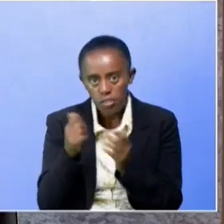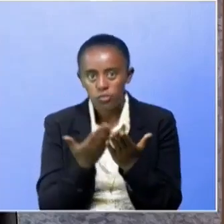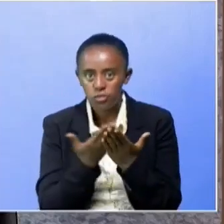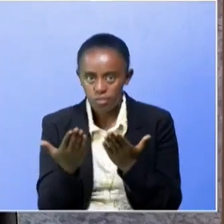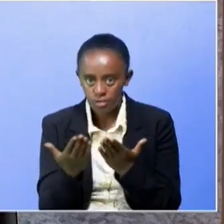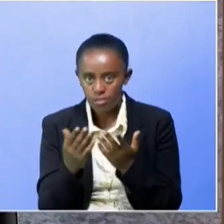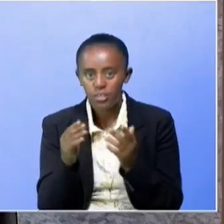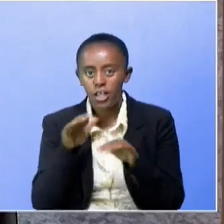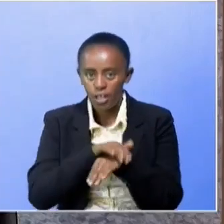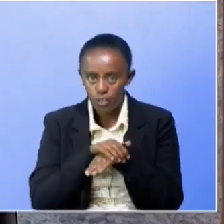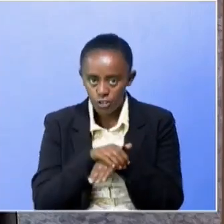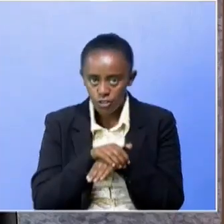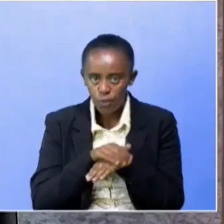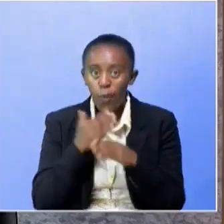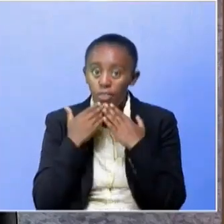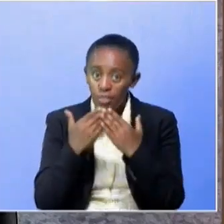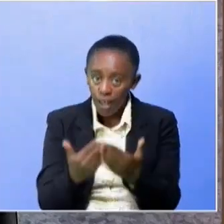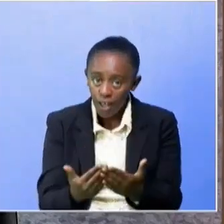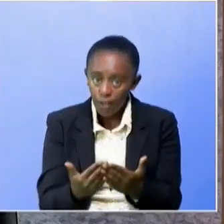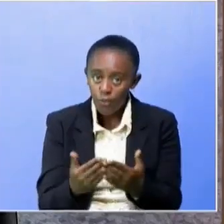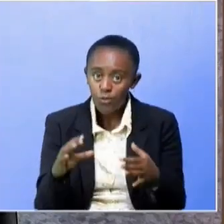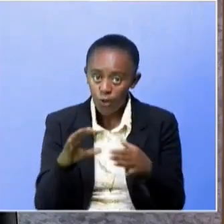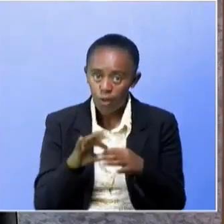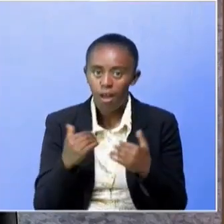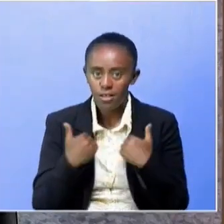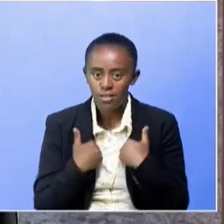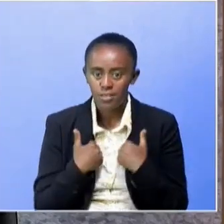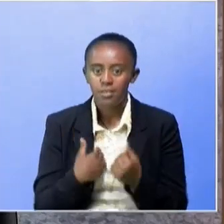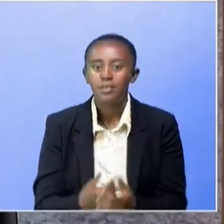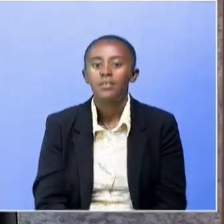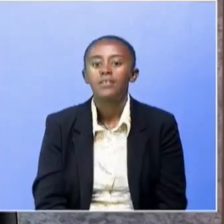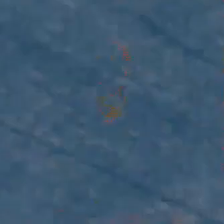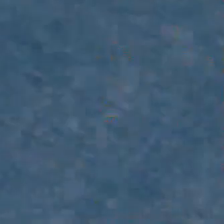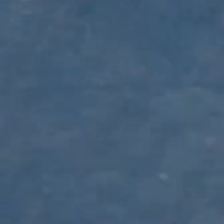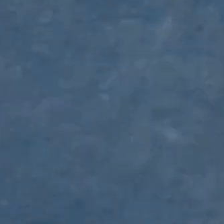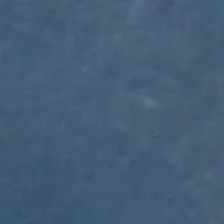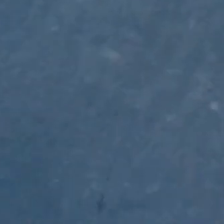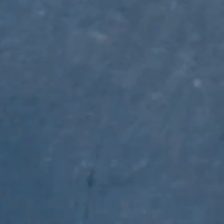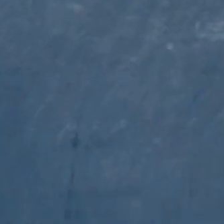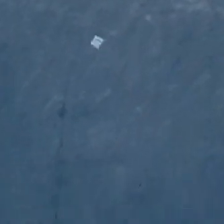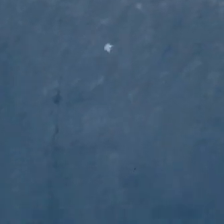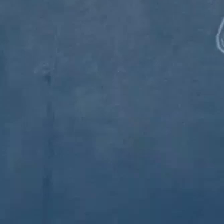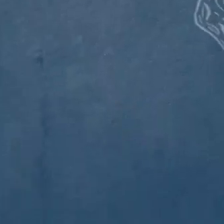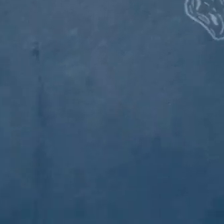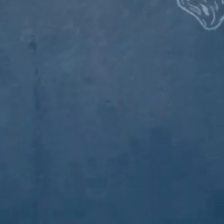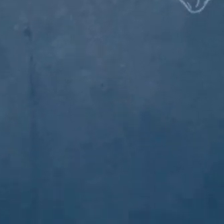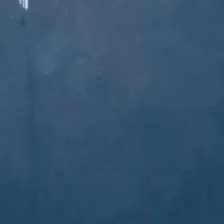things in English. Thank you for joining us.